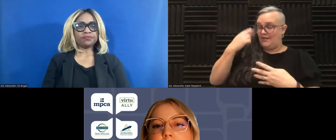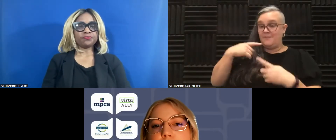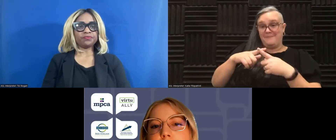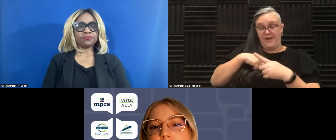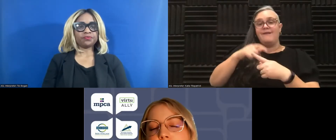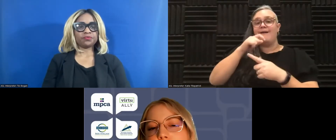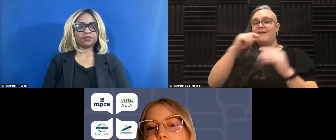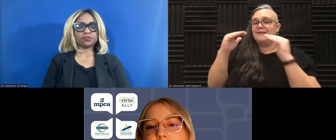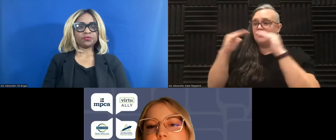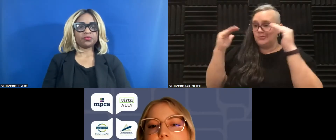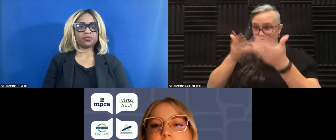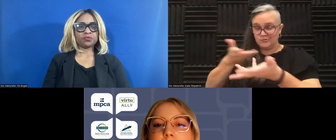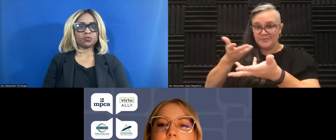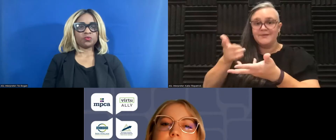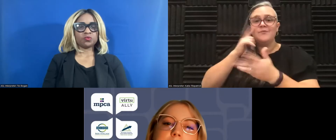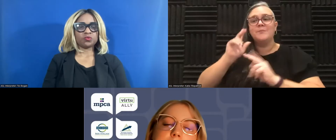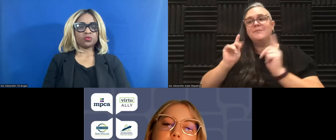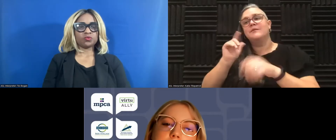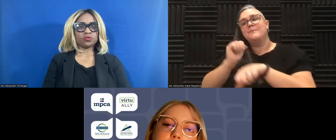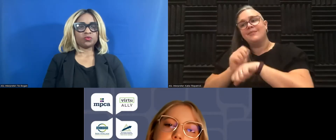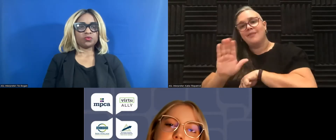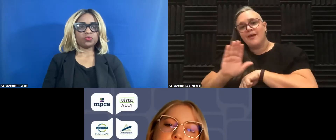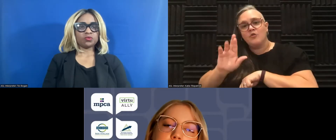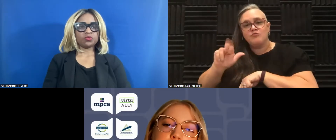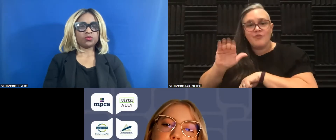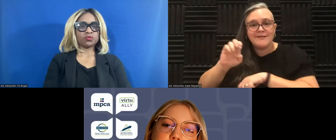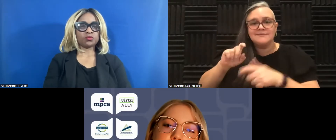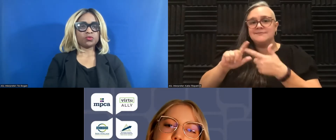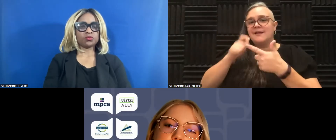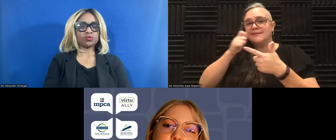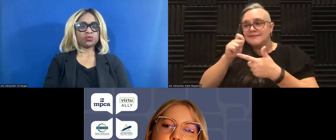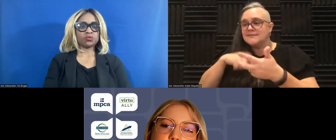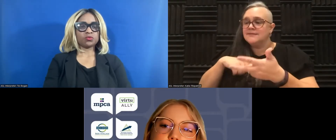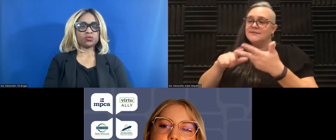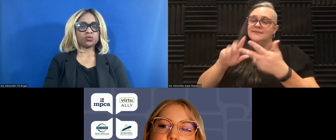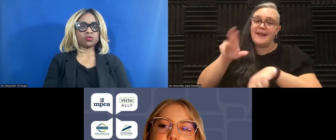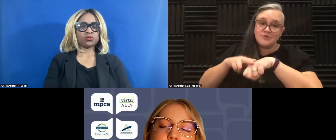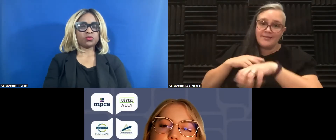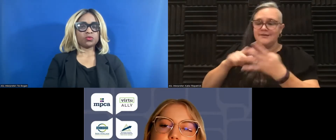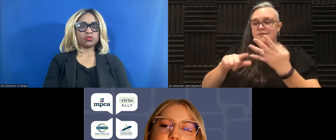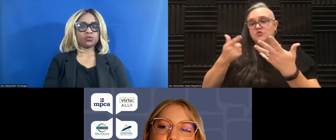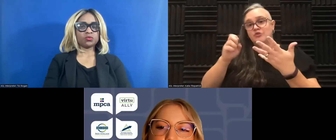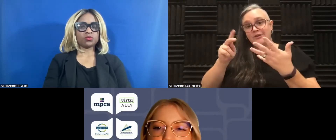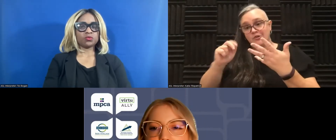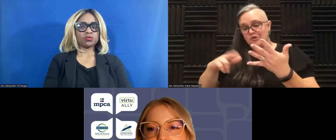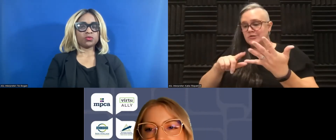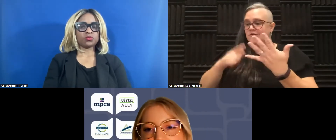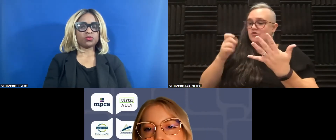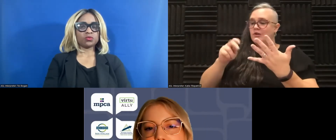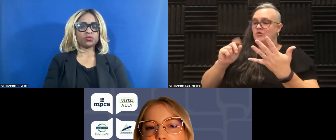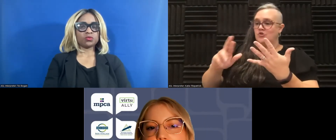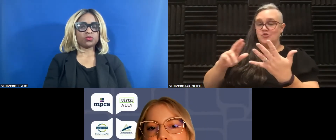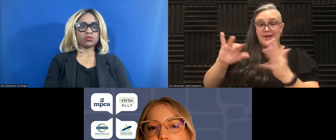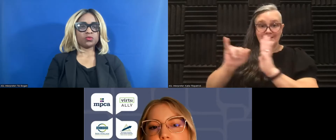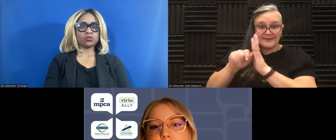people based on race, ethnicity, nationality, gender identity, sexual